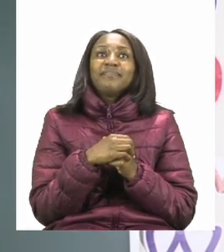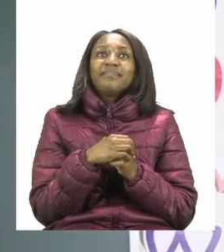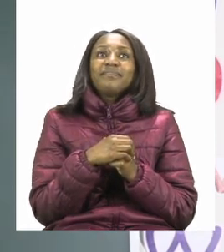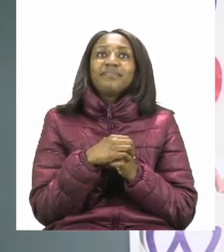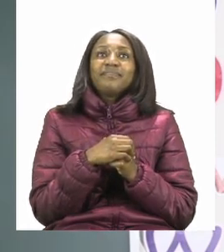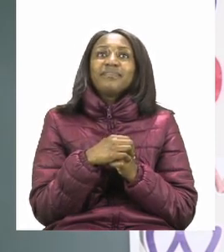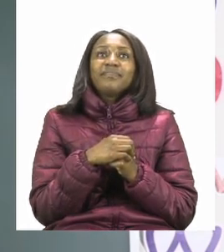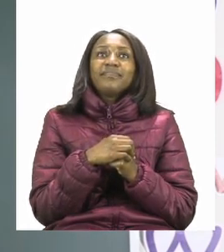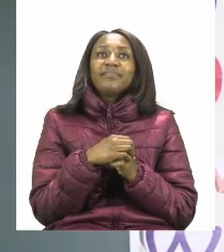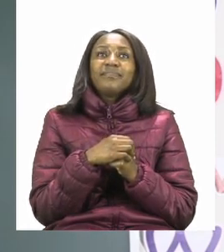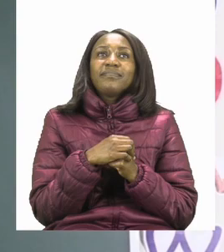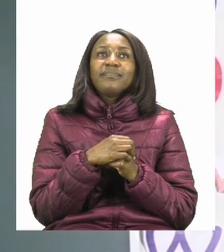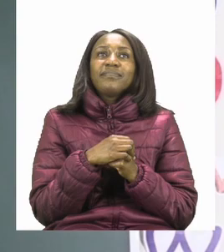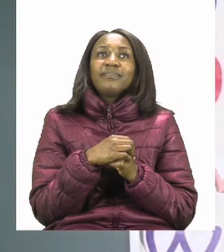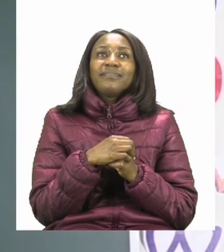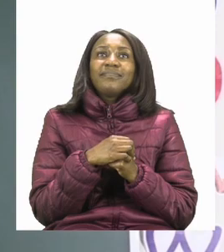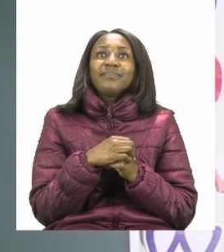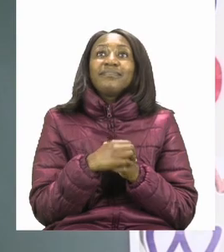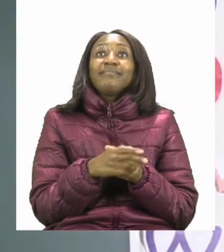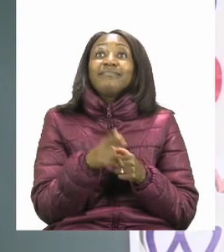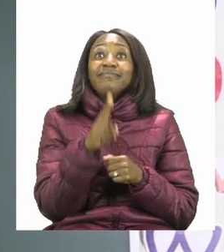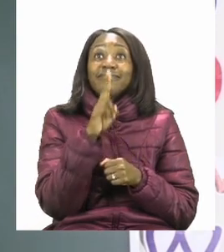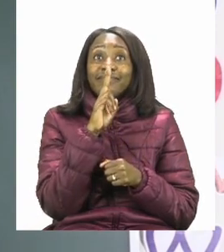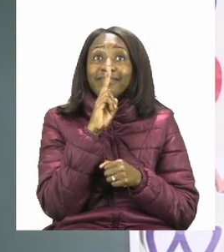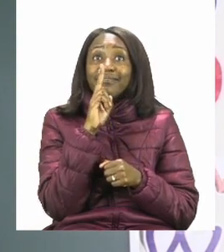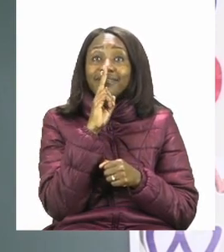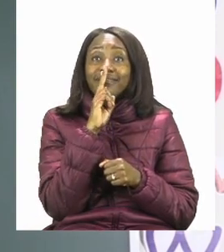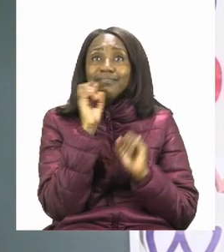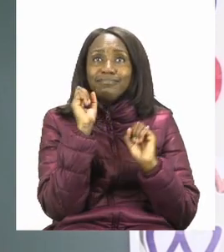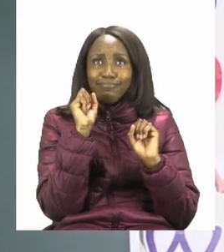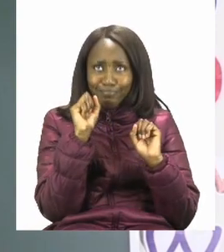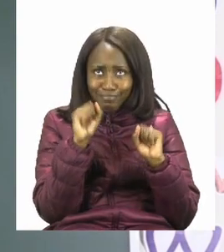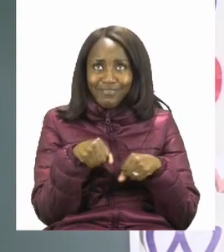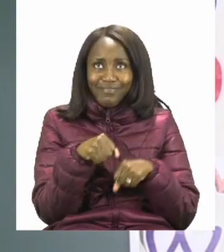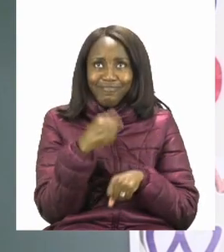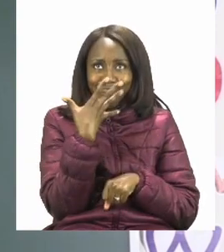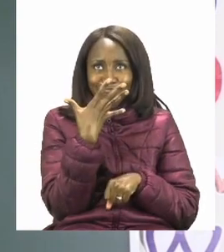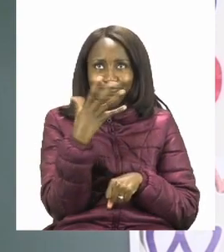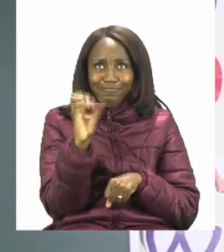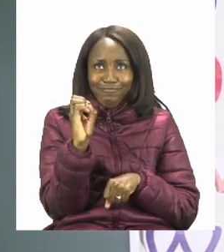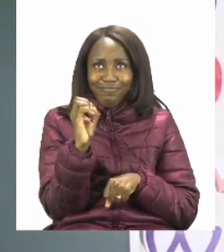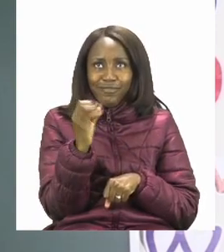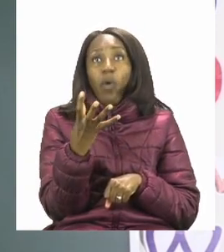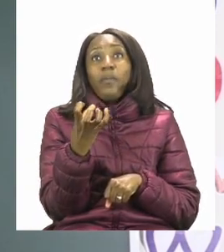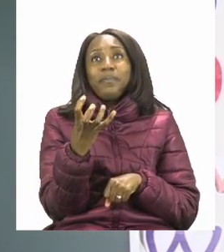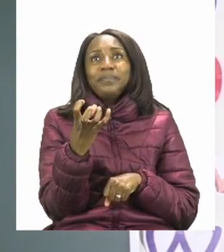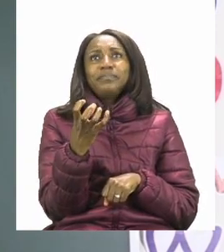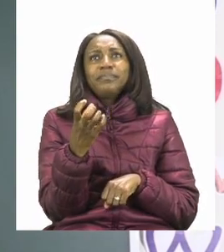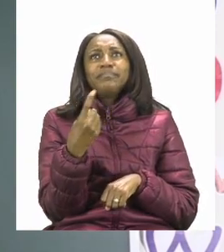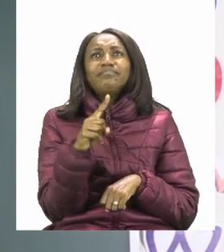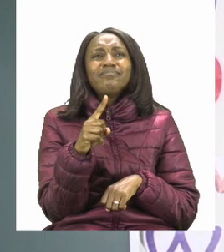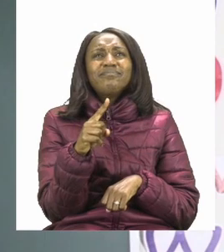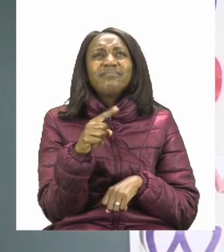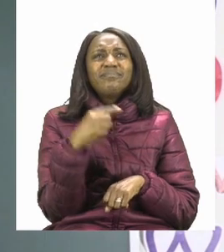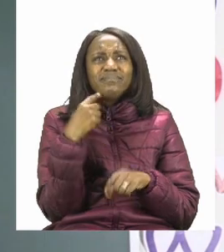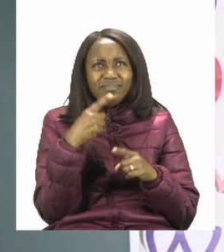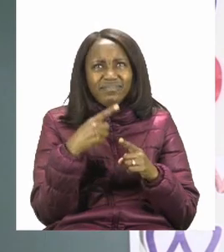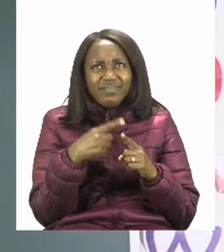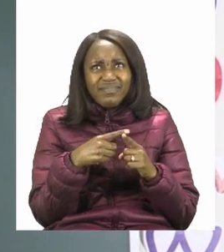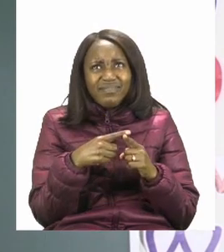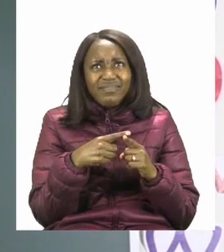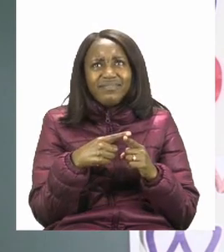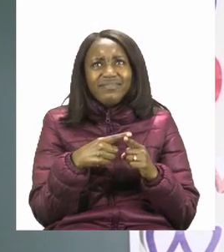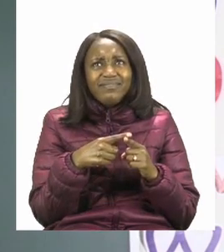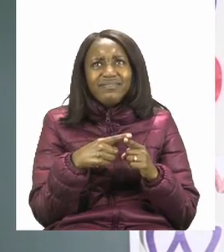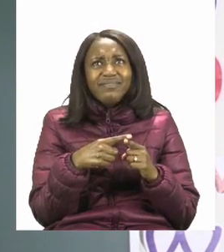So, our answer should be 50. But now, let's do it the long